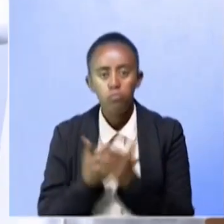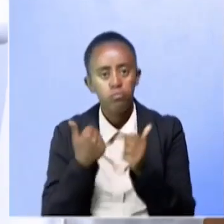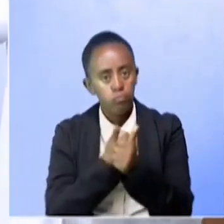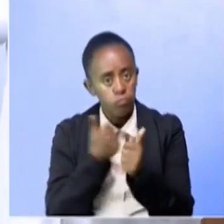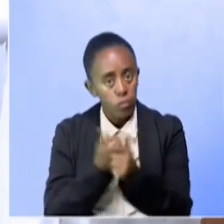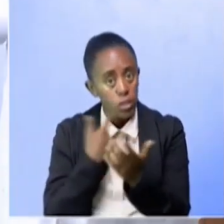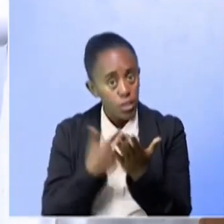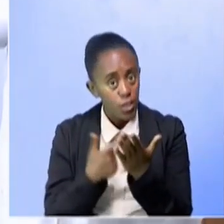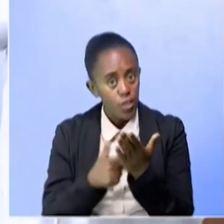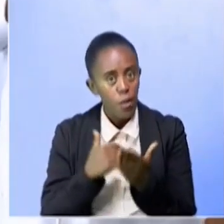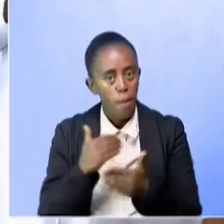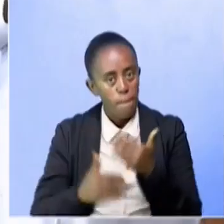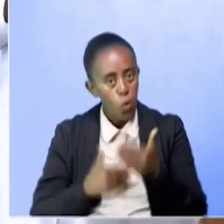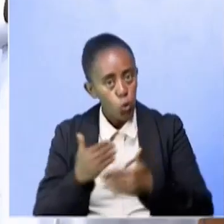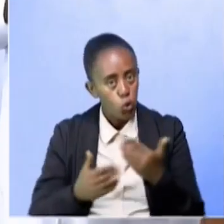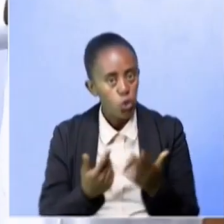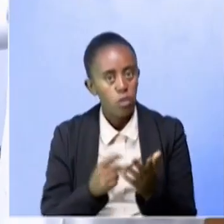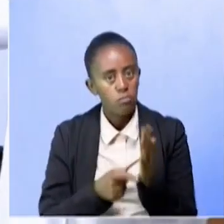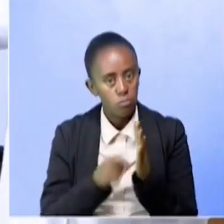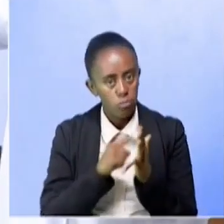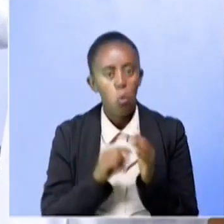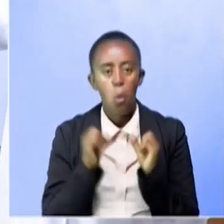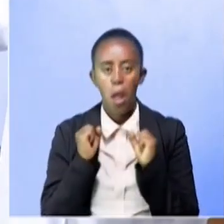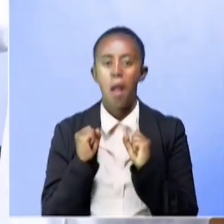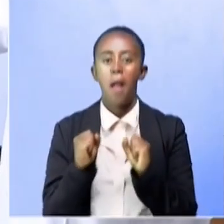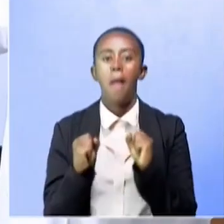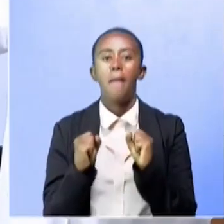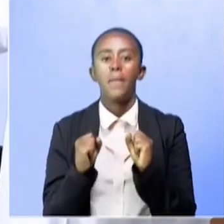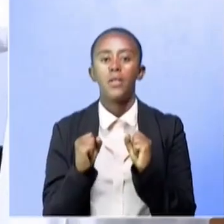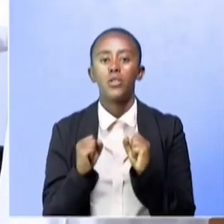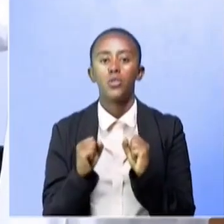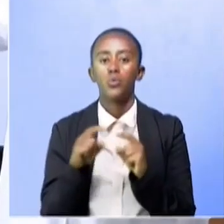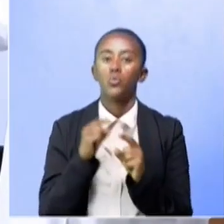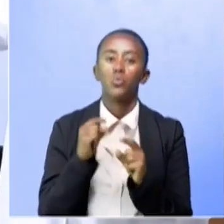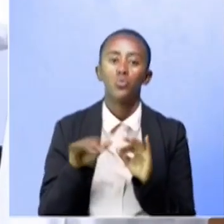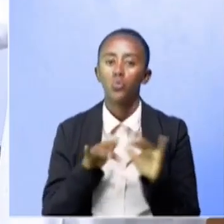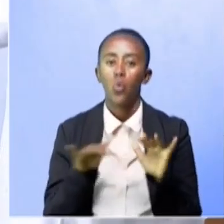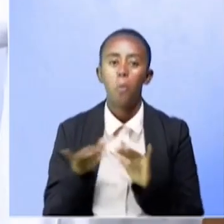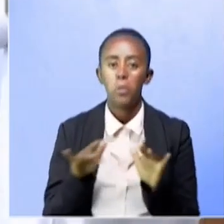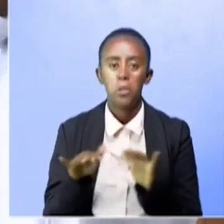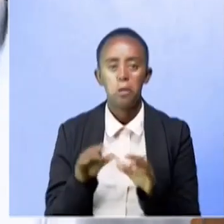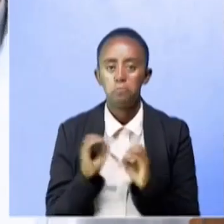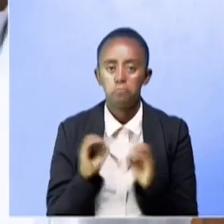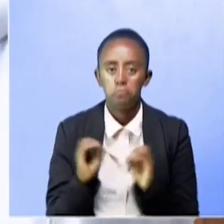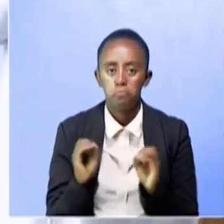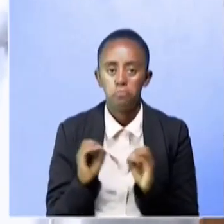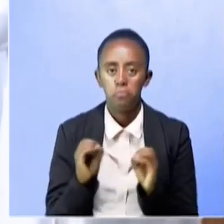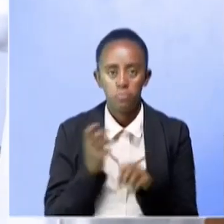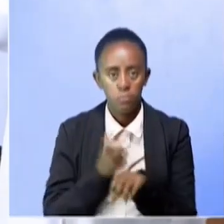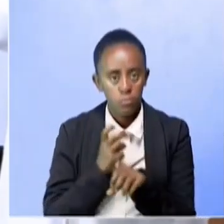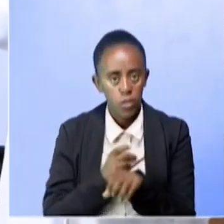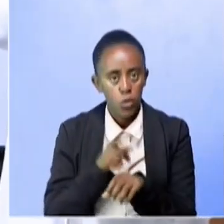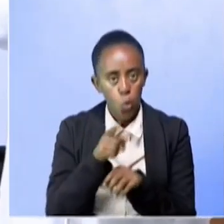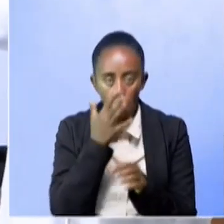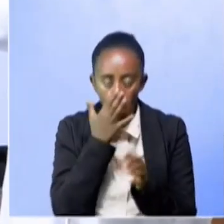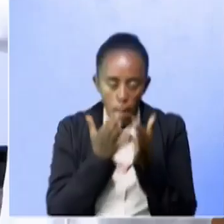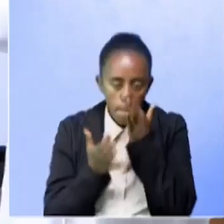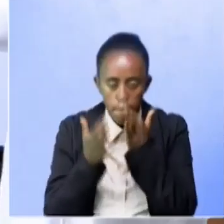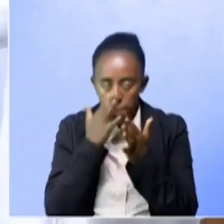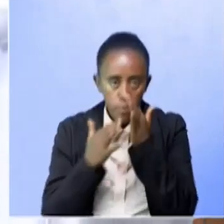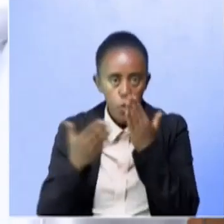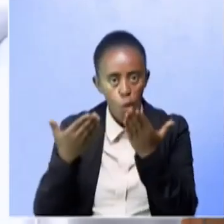procedures, right, you are able to use a computer without any difficulties. Through experience, of course, you are welcome